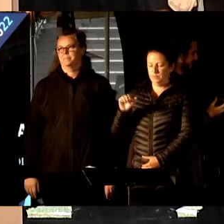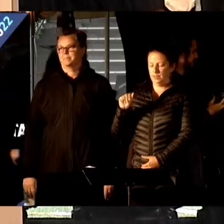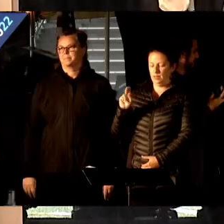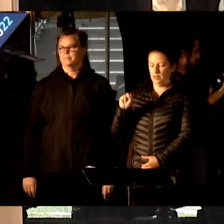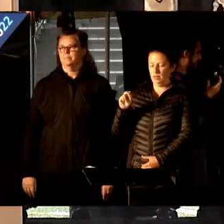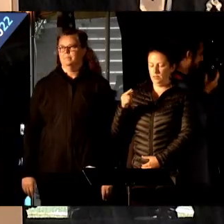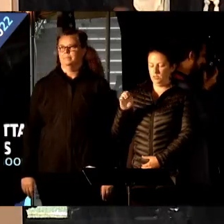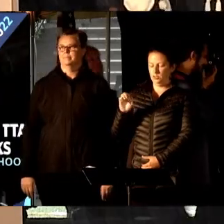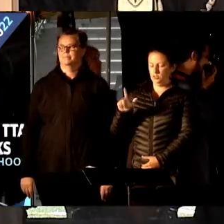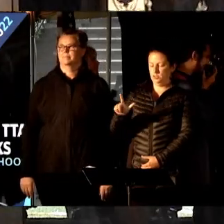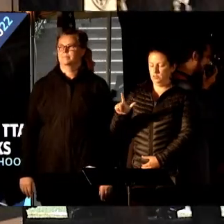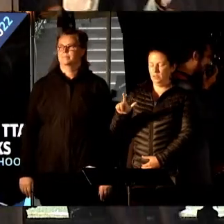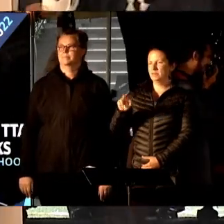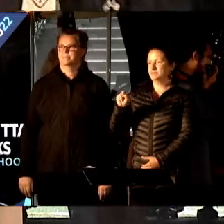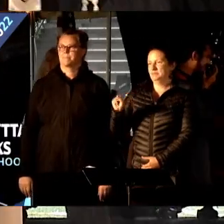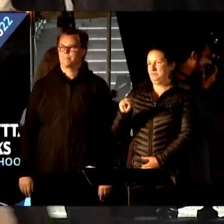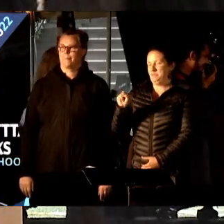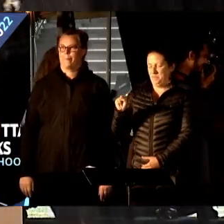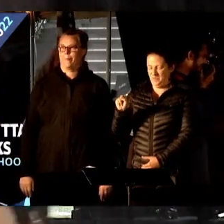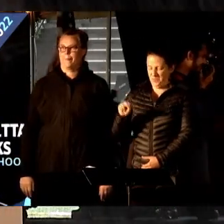Angel Nino.